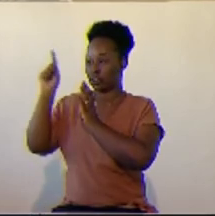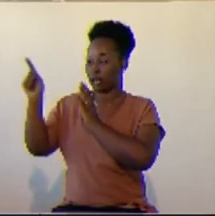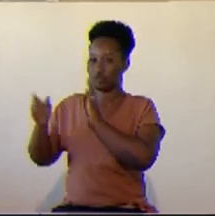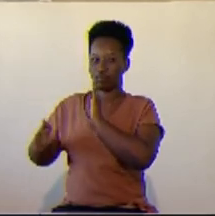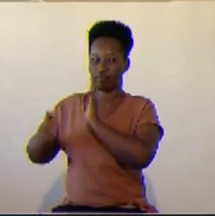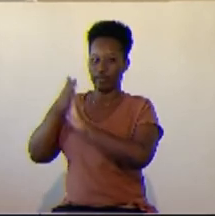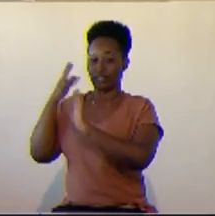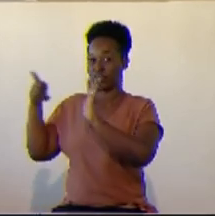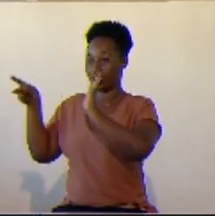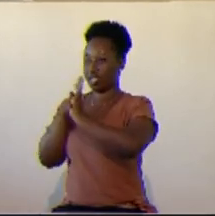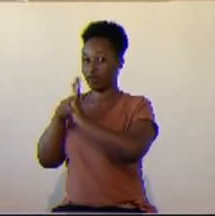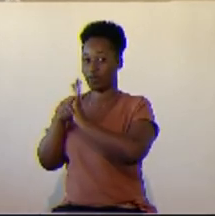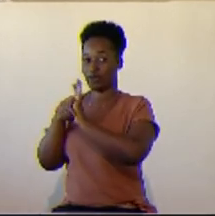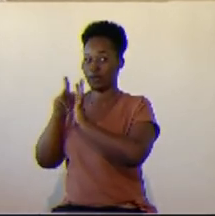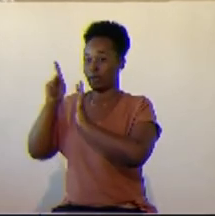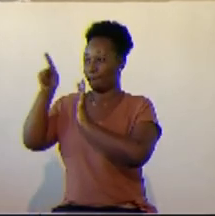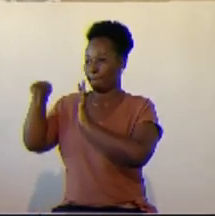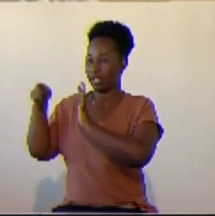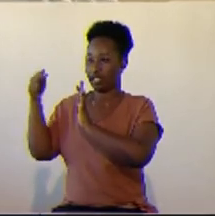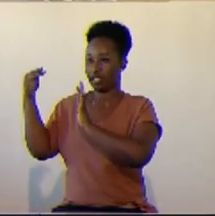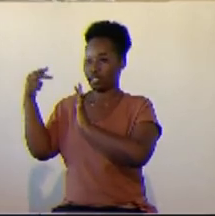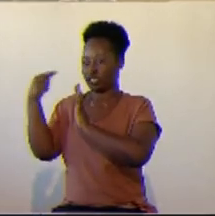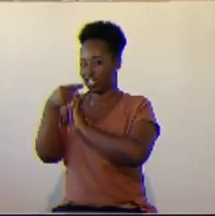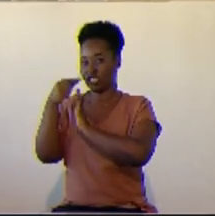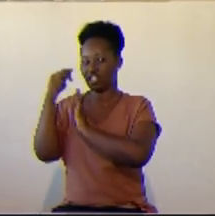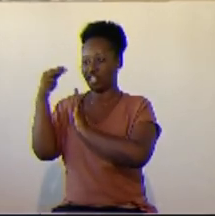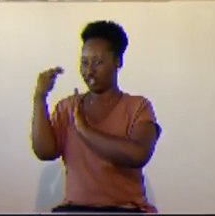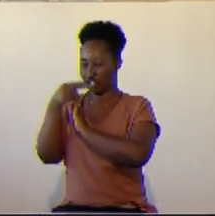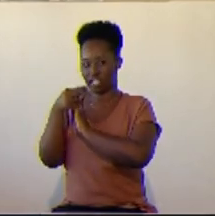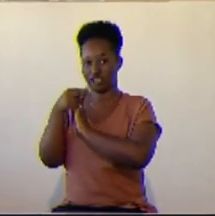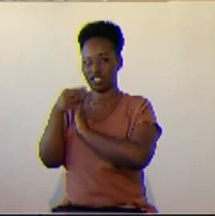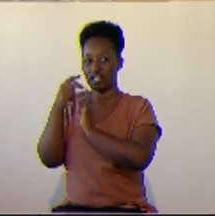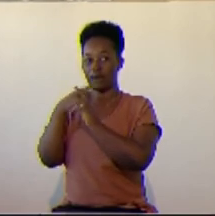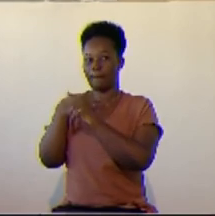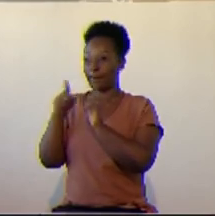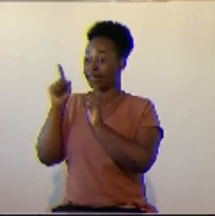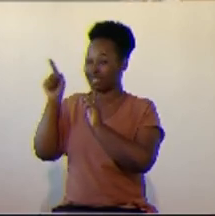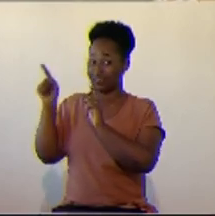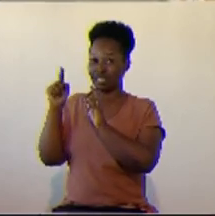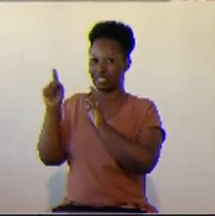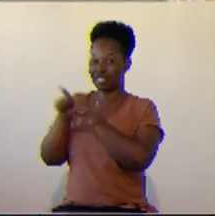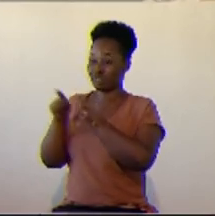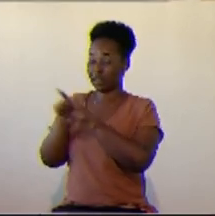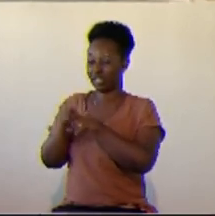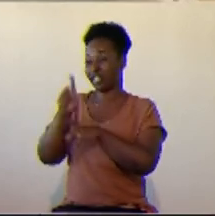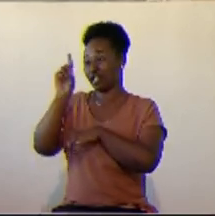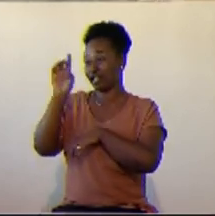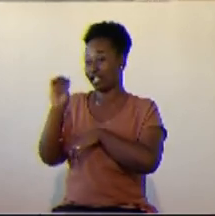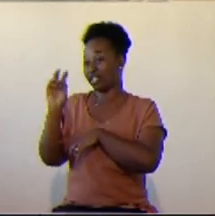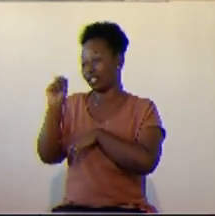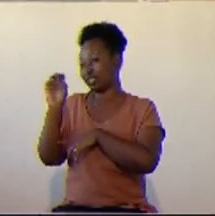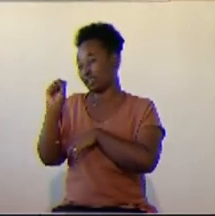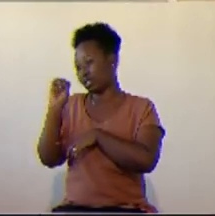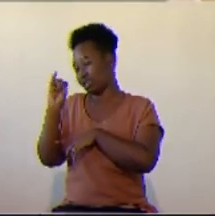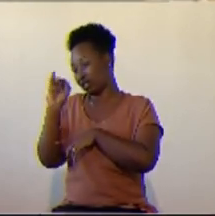to be equal to rho gh. But this rho is density of liquid A. G